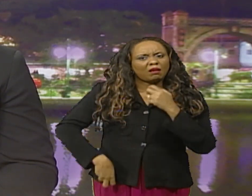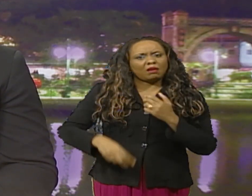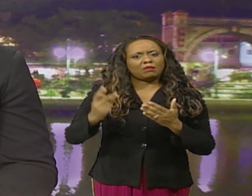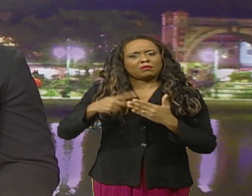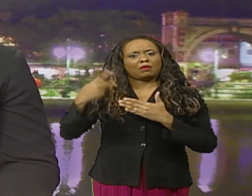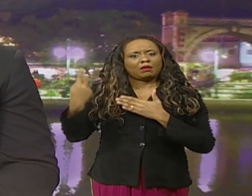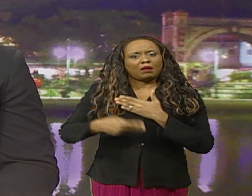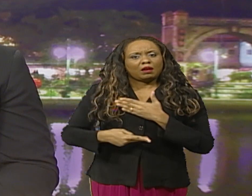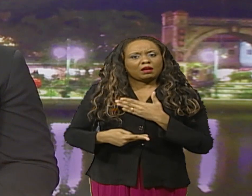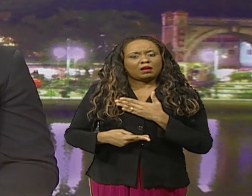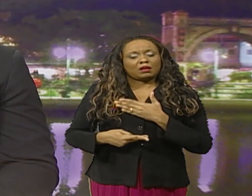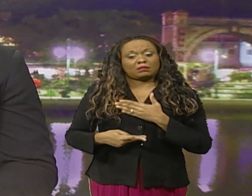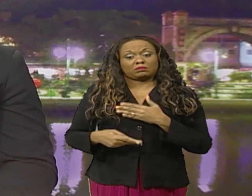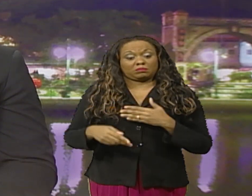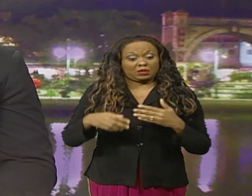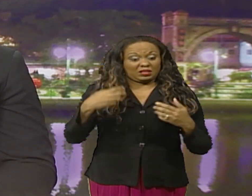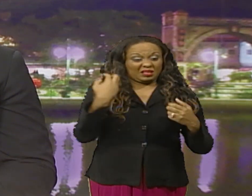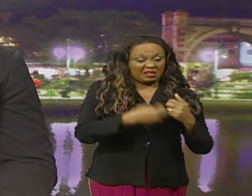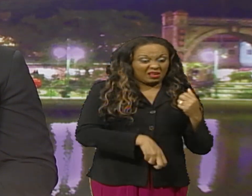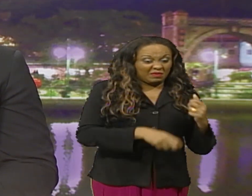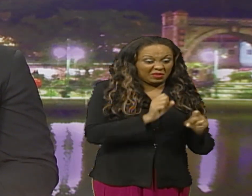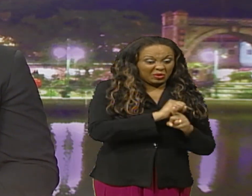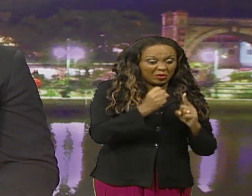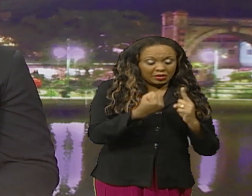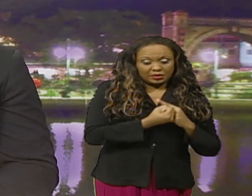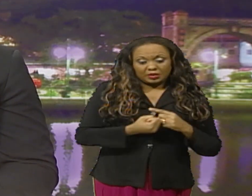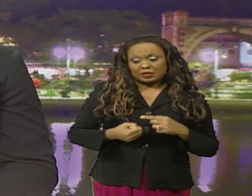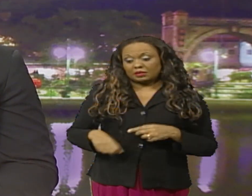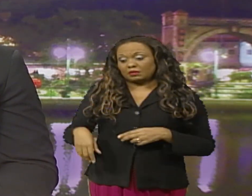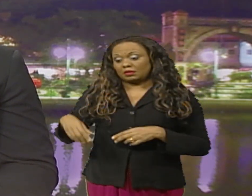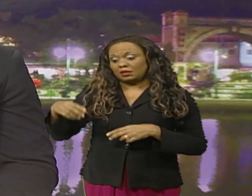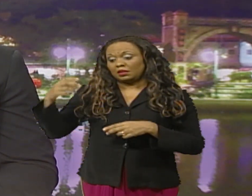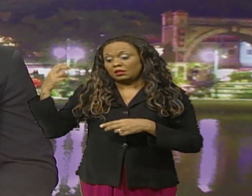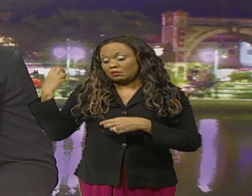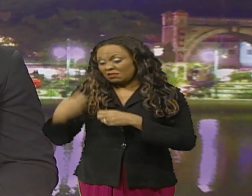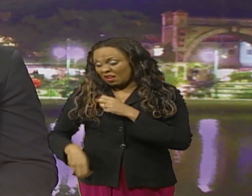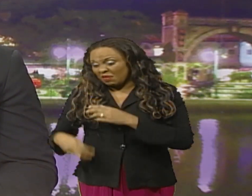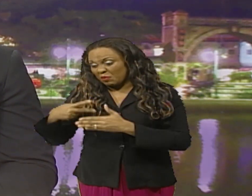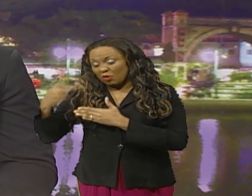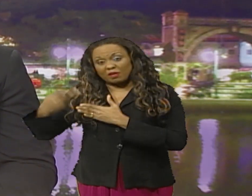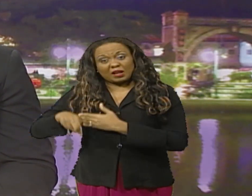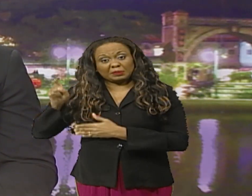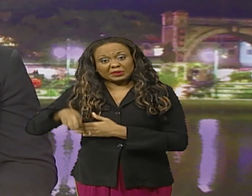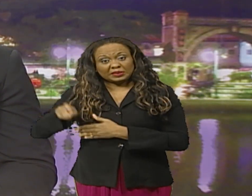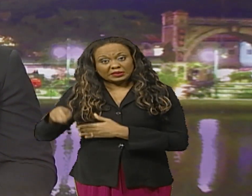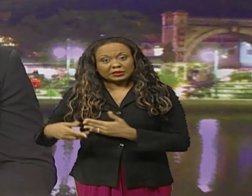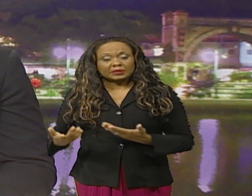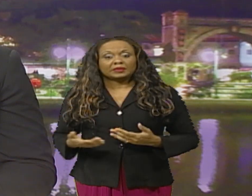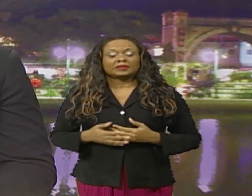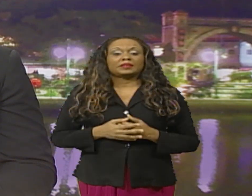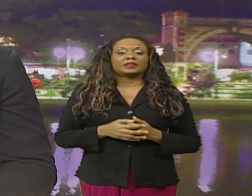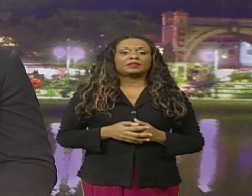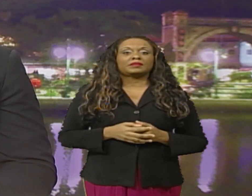tough program to match the tough situation. He was speaking during a media conference at government headquarters.